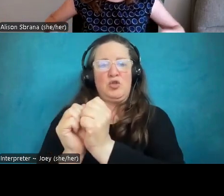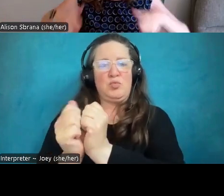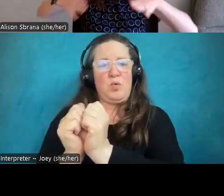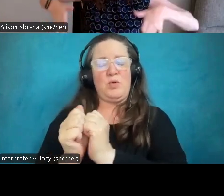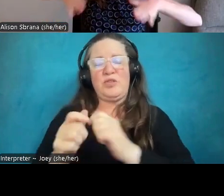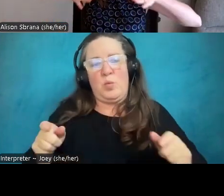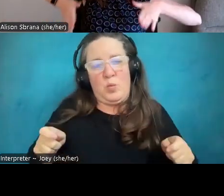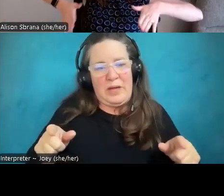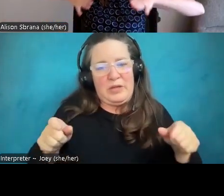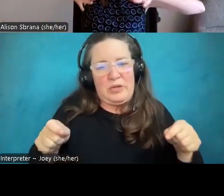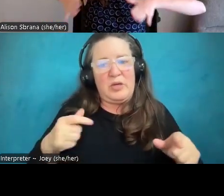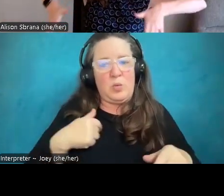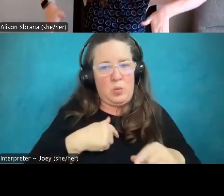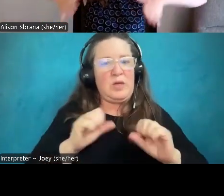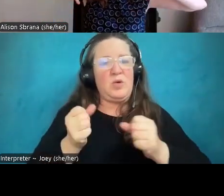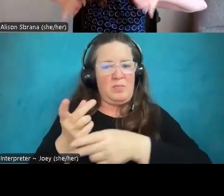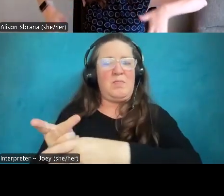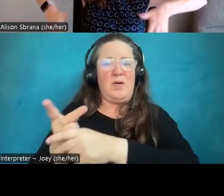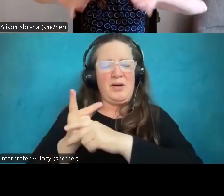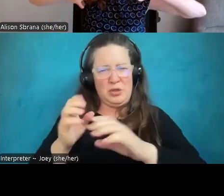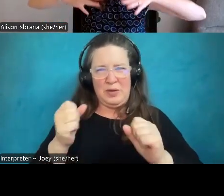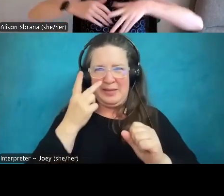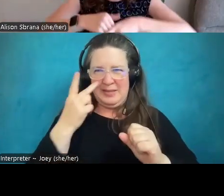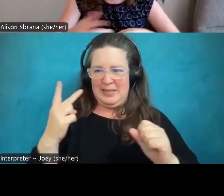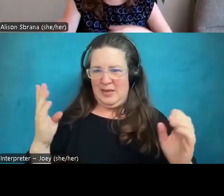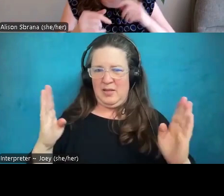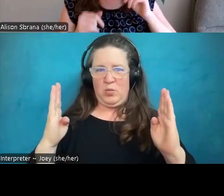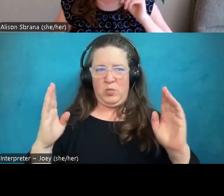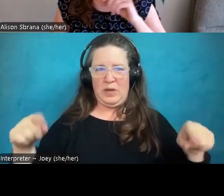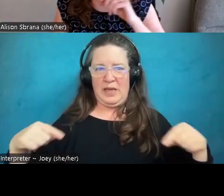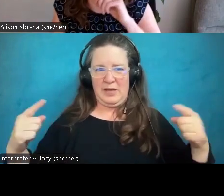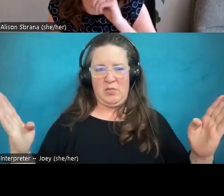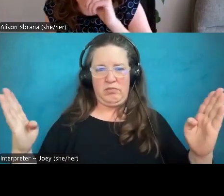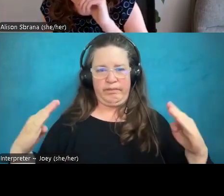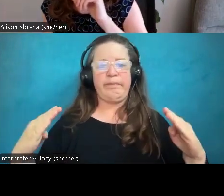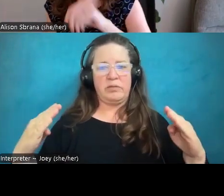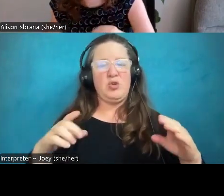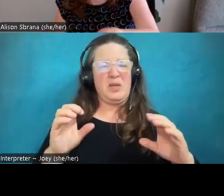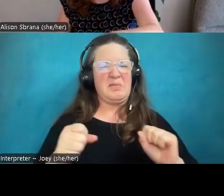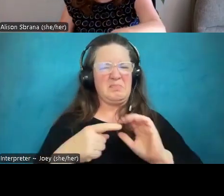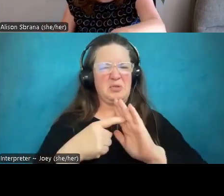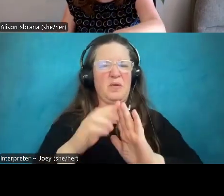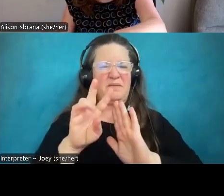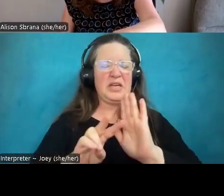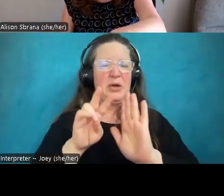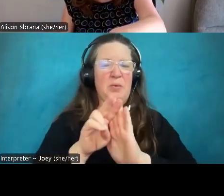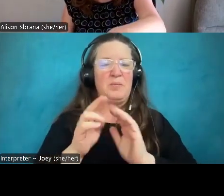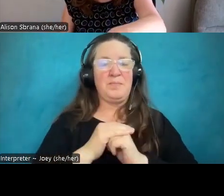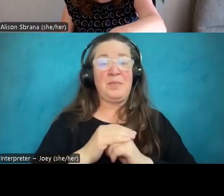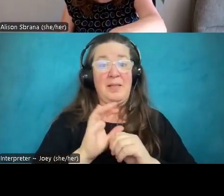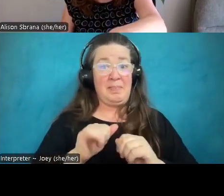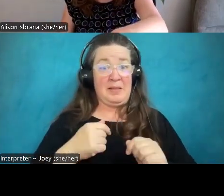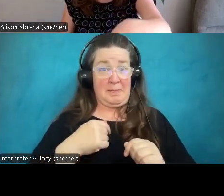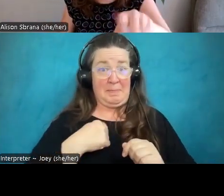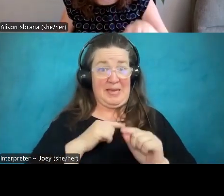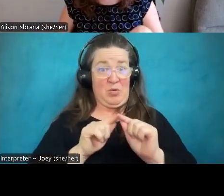here. You can see that the wheels are really tilted at an angle. Yeah, you can go ahead and play the video. So that's me that you